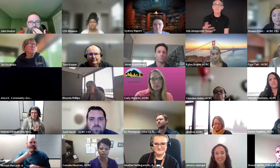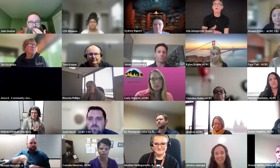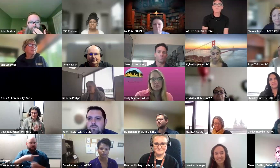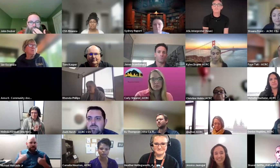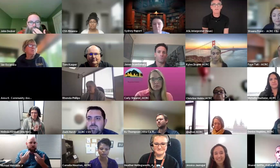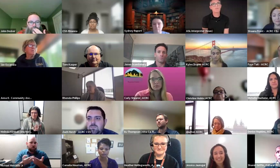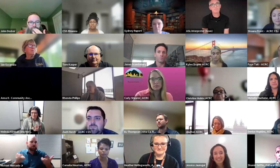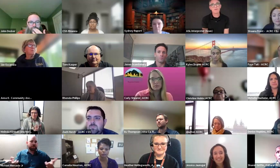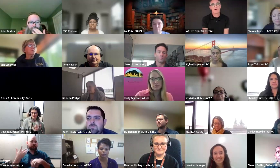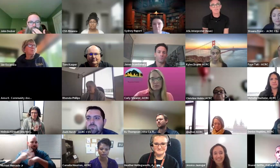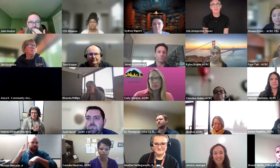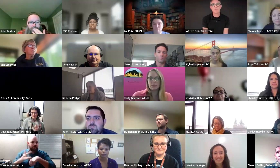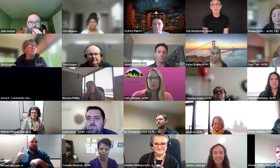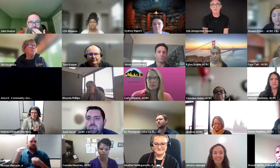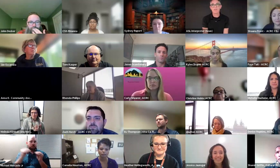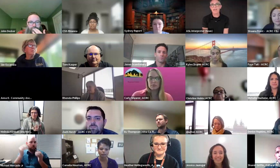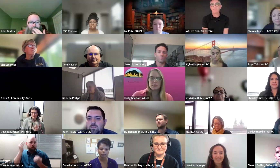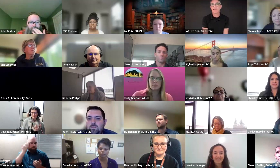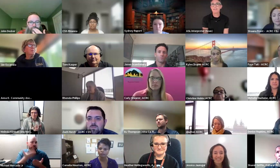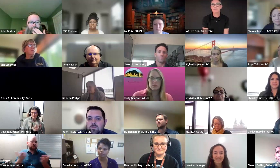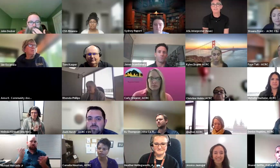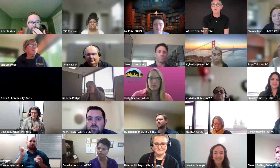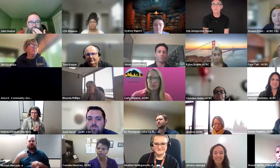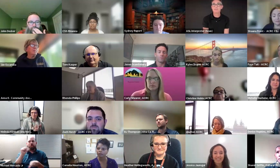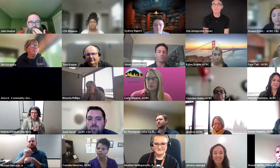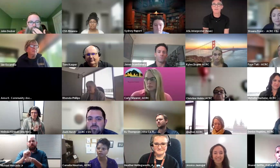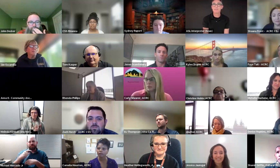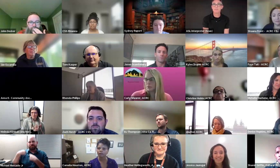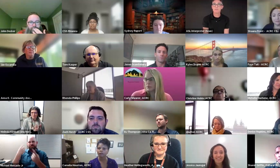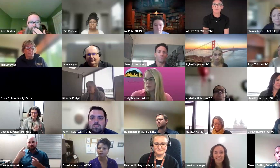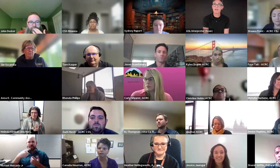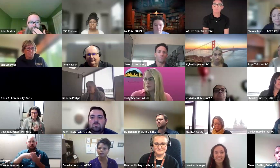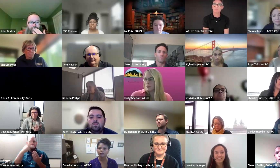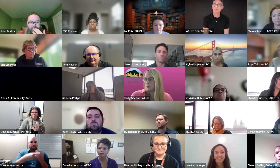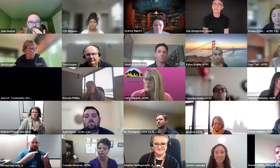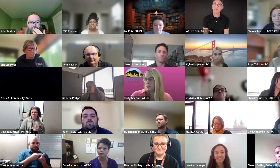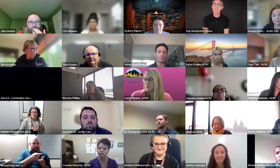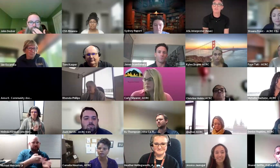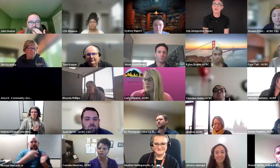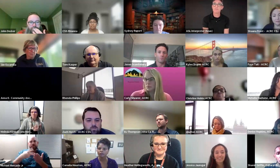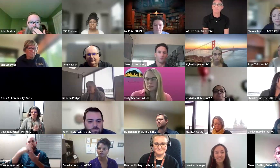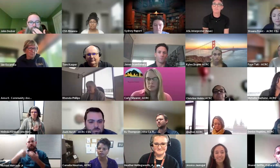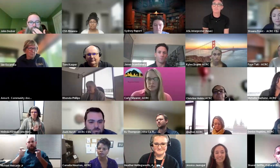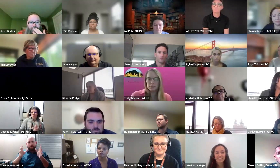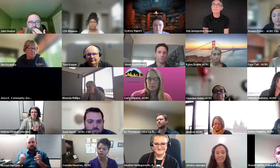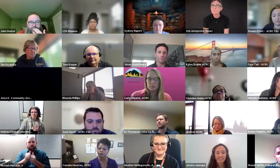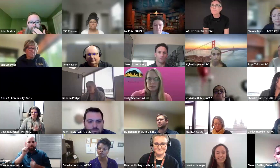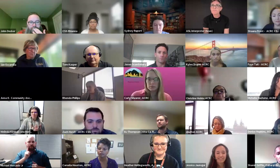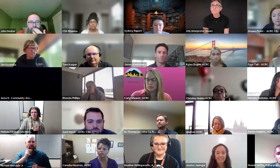I'd wanted to work with the deaf and hard of hearing community for a long time, and so with this position becoming available, I've